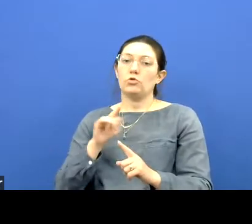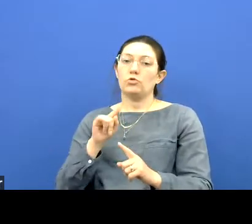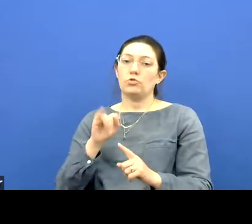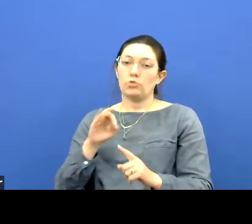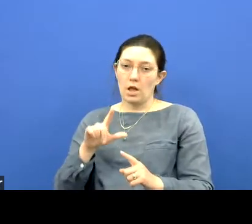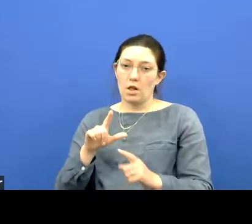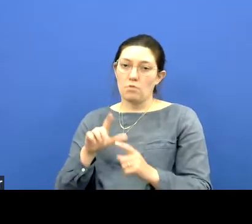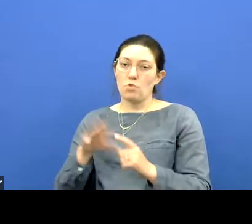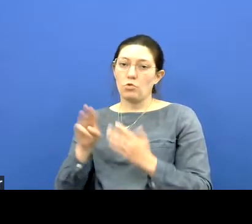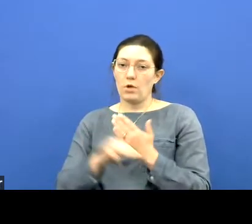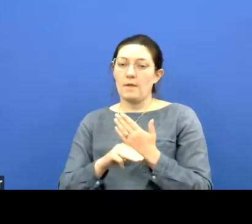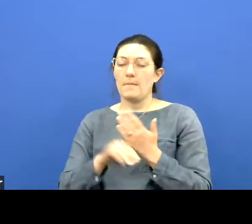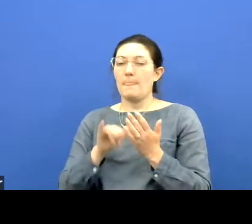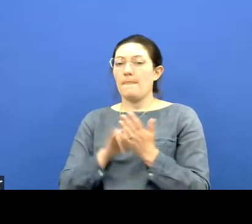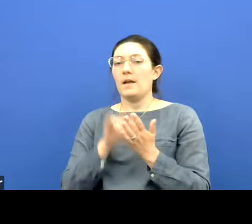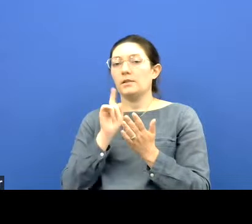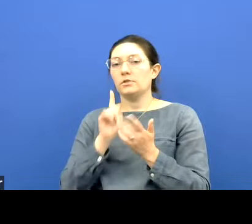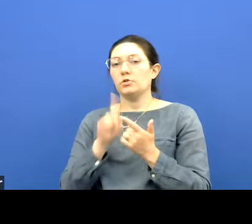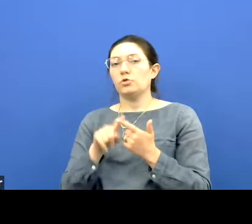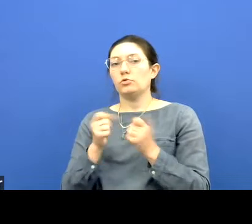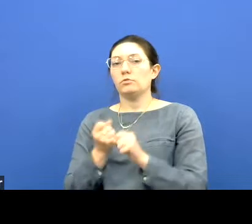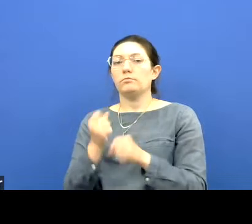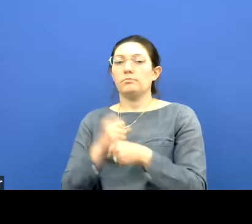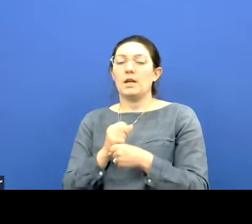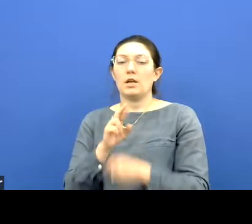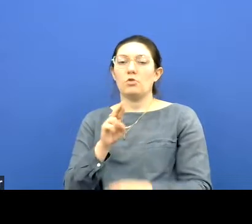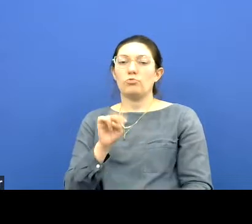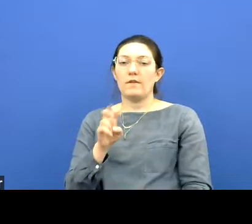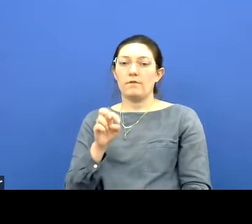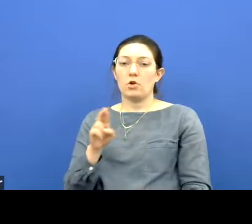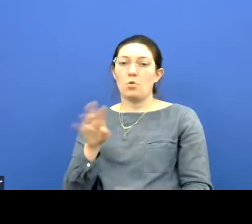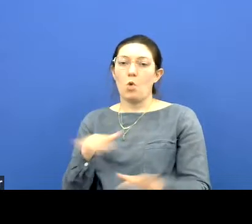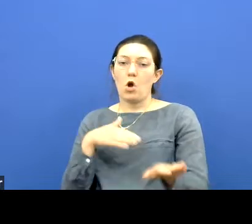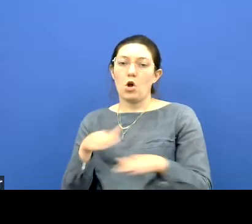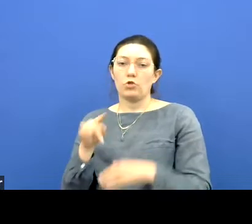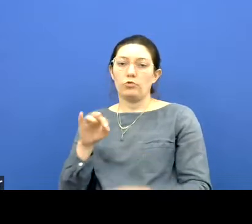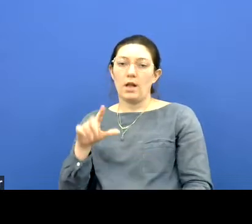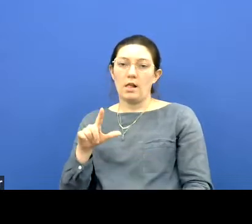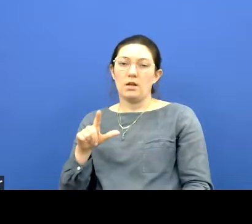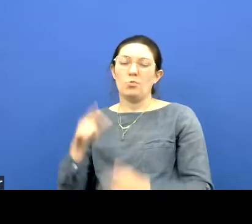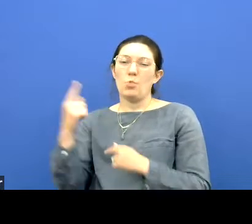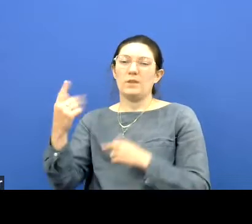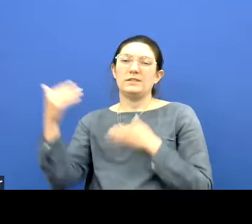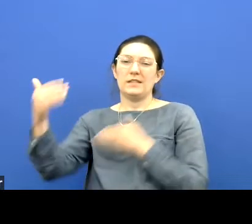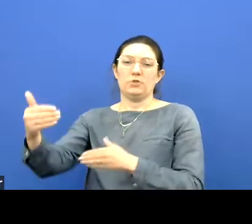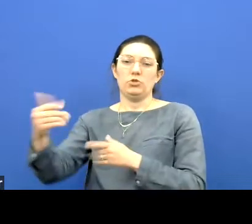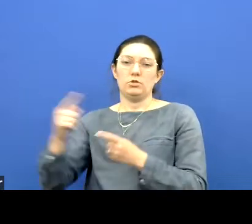program. This is to create the Riverwalk Trail, or specifically a section of it to get